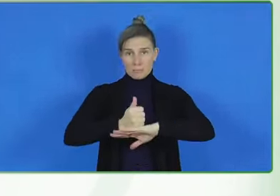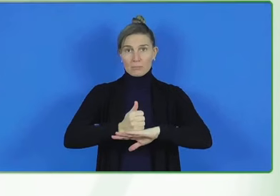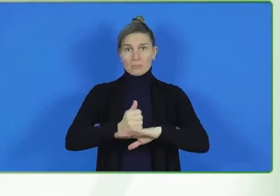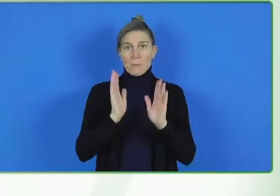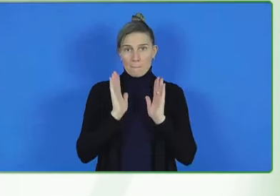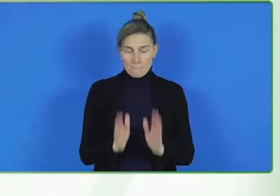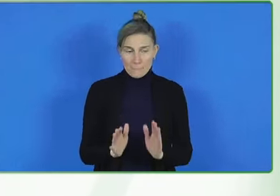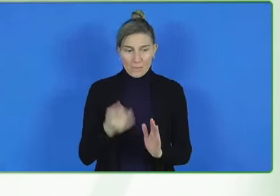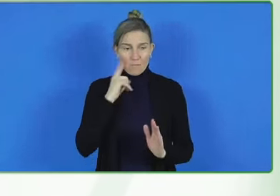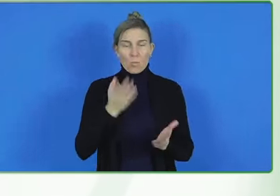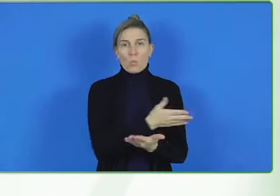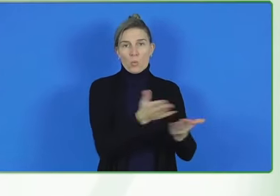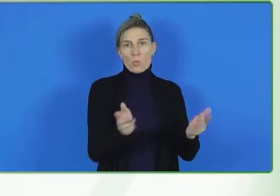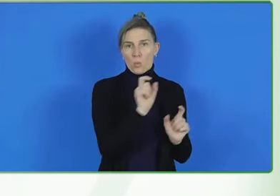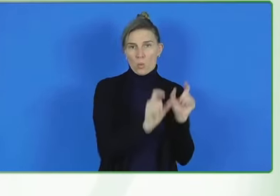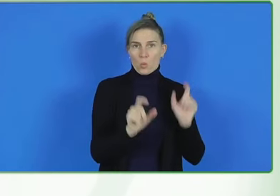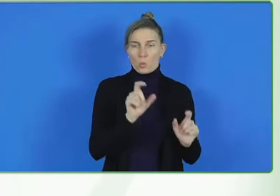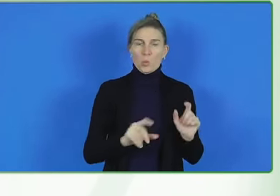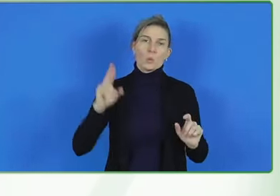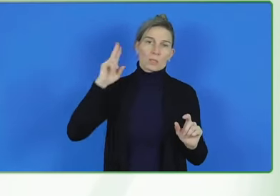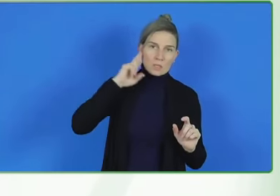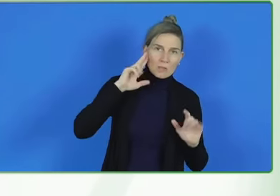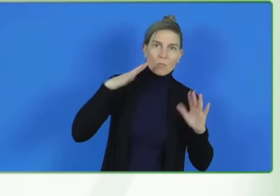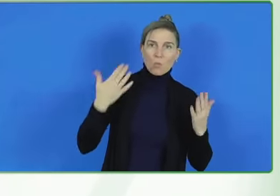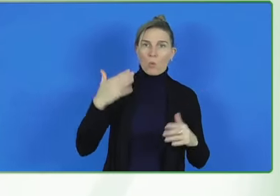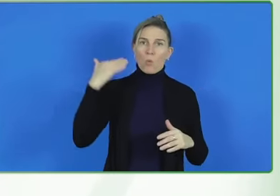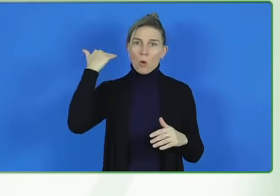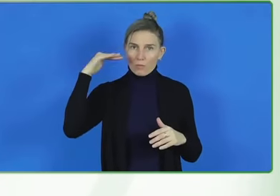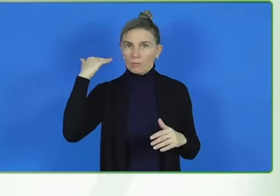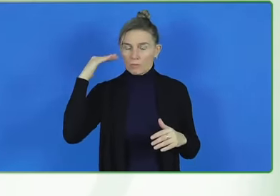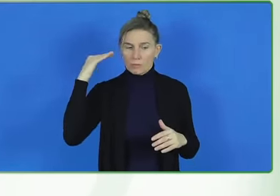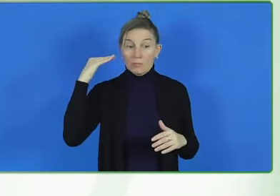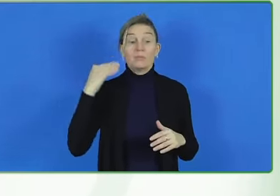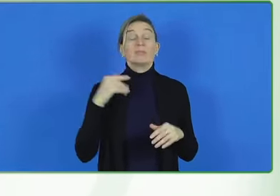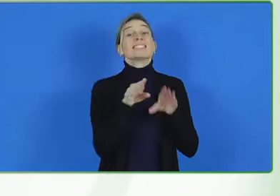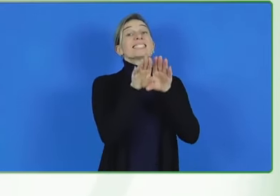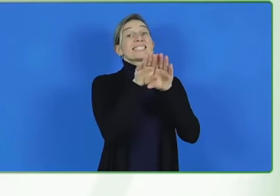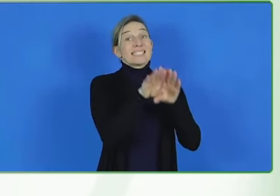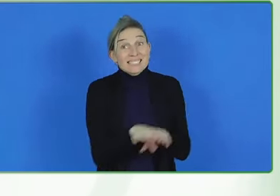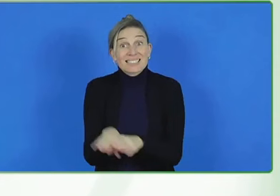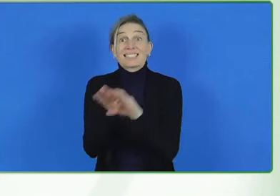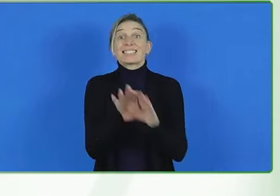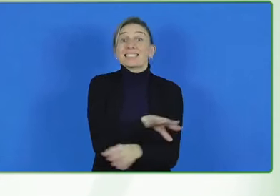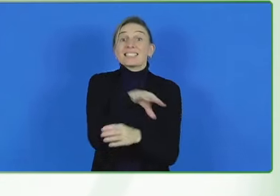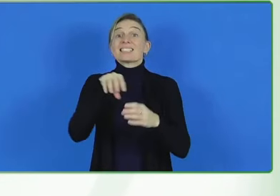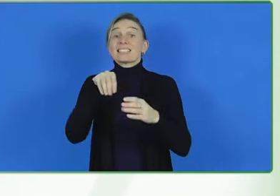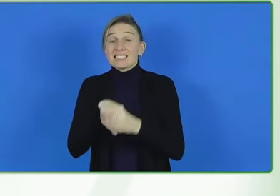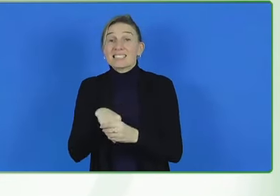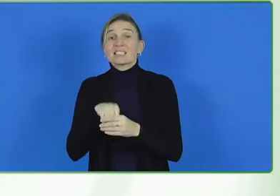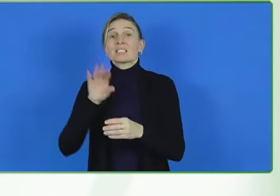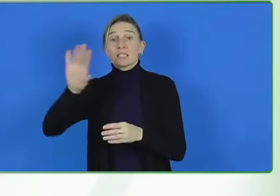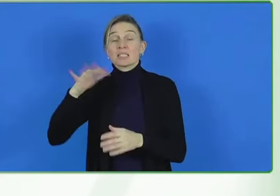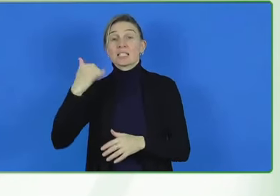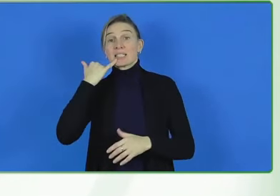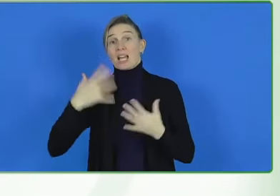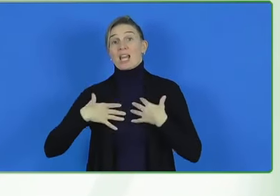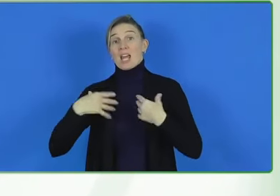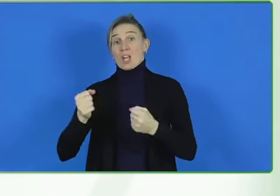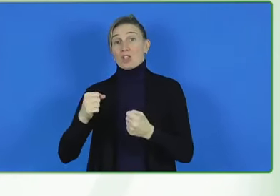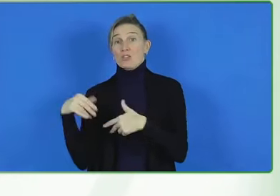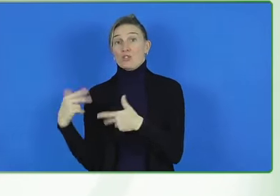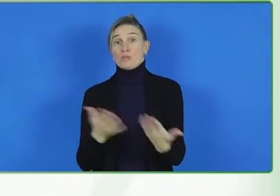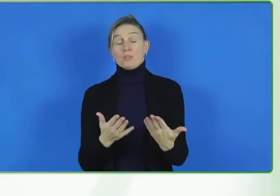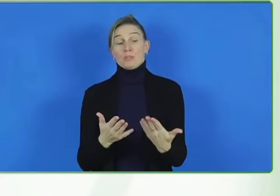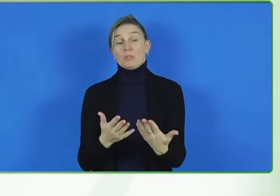deaf and hard of hearing as a standard part of telehealth services. So this is very important